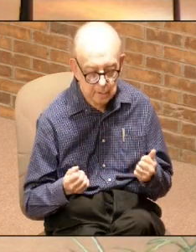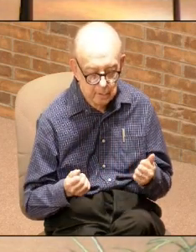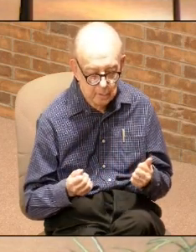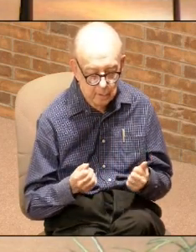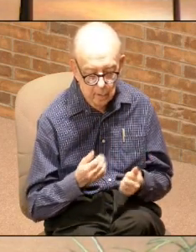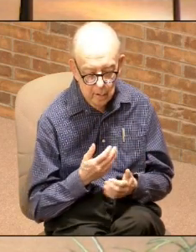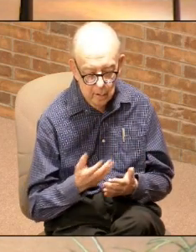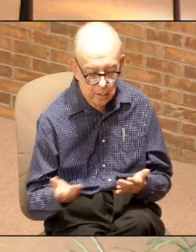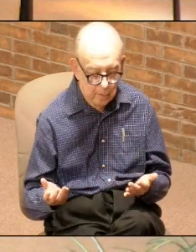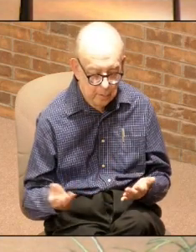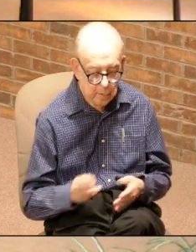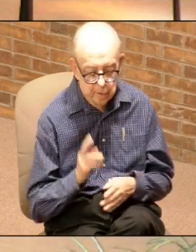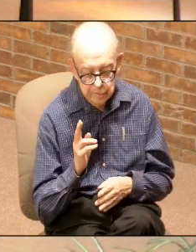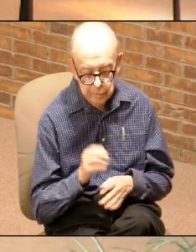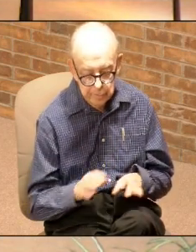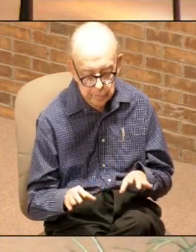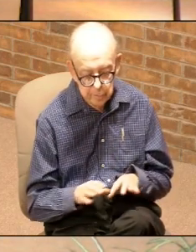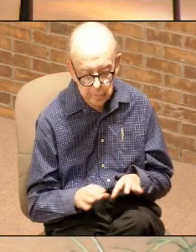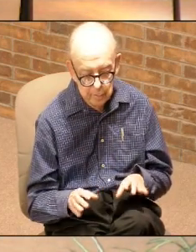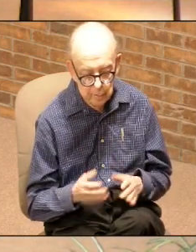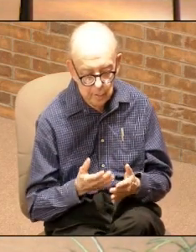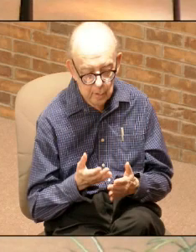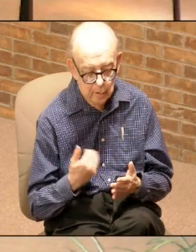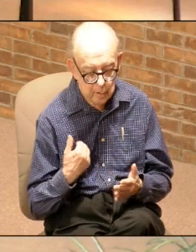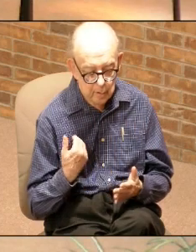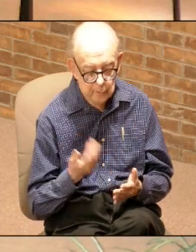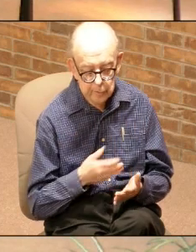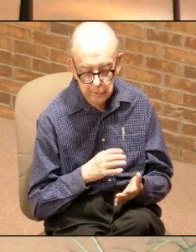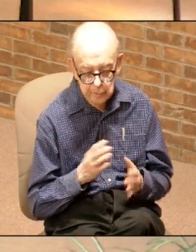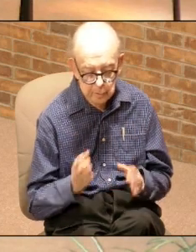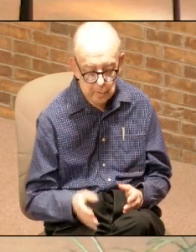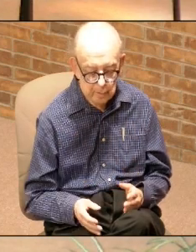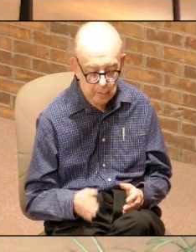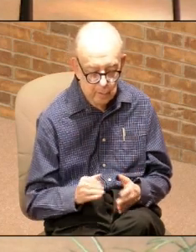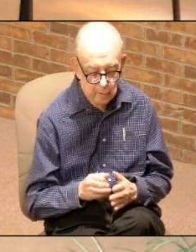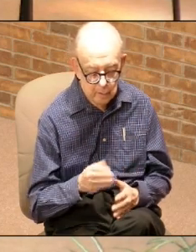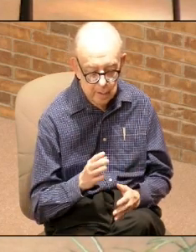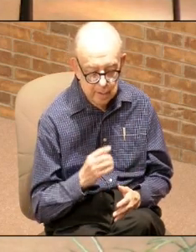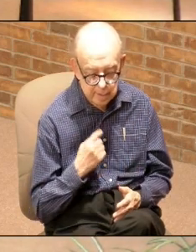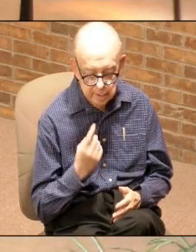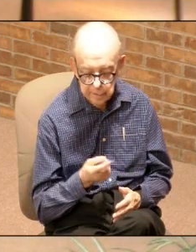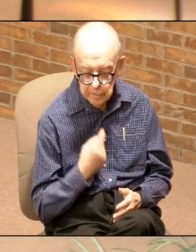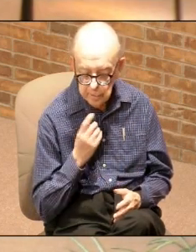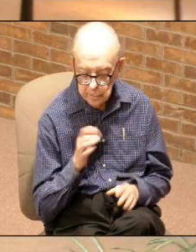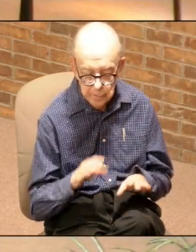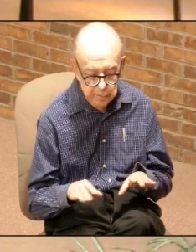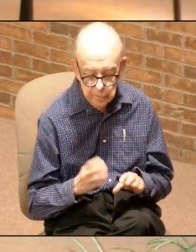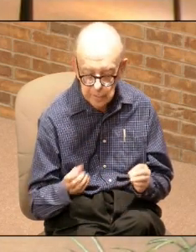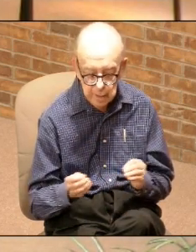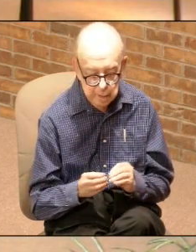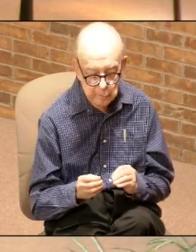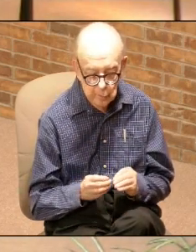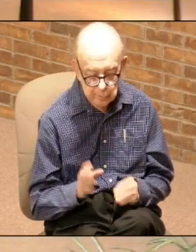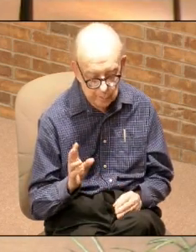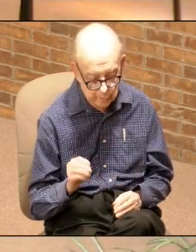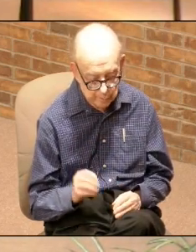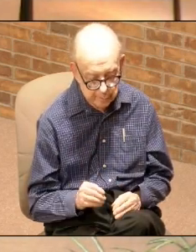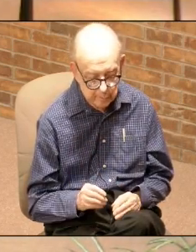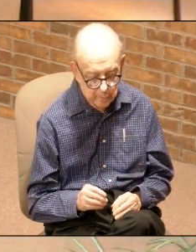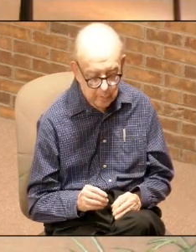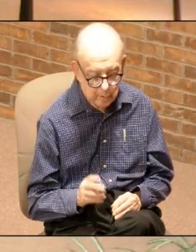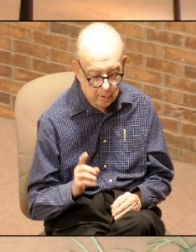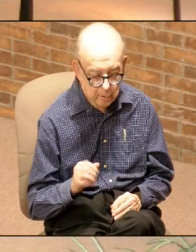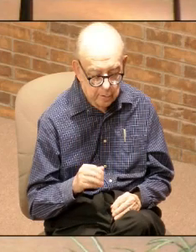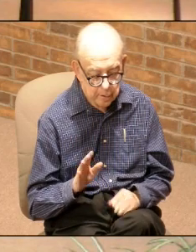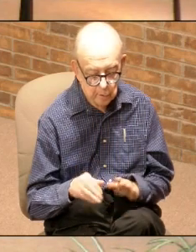There were things that you used to do before you were a Christian that God tells you you don't need to do anymore. And